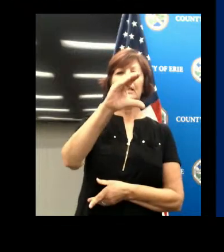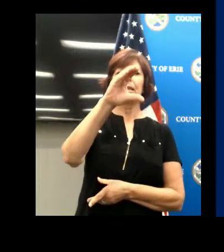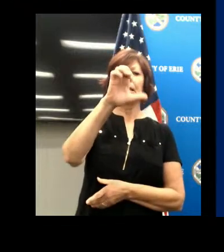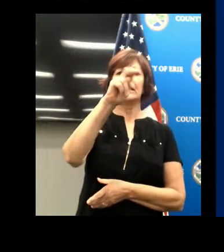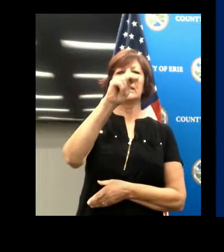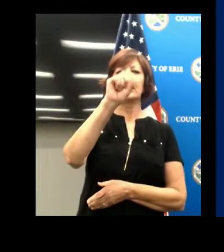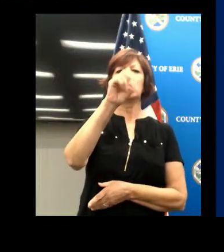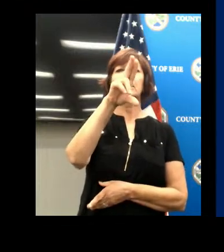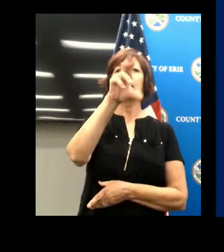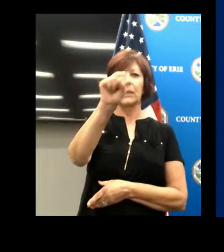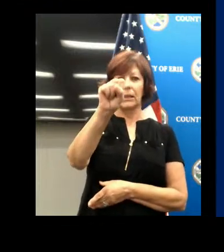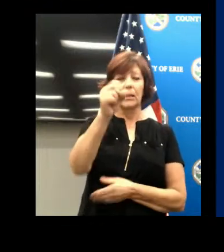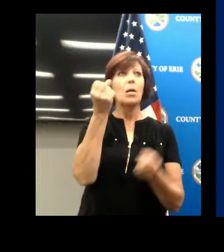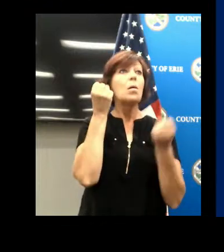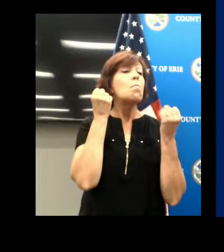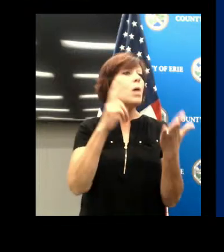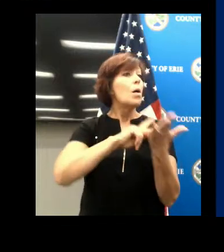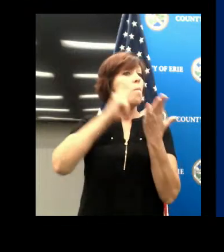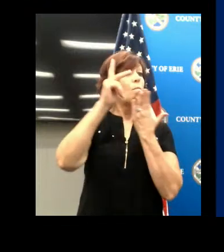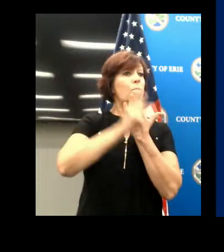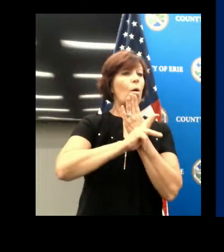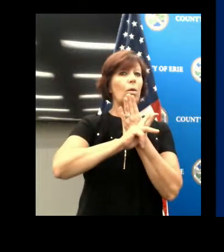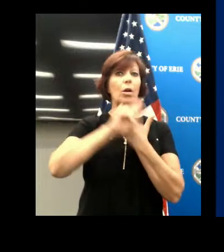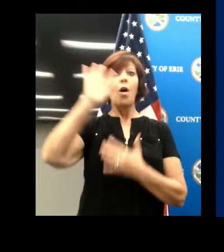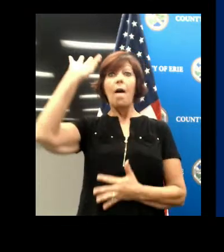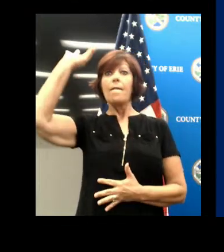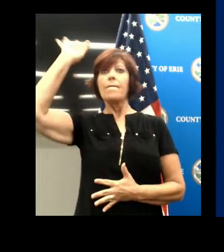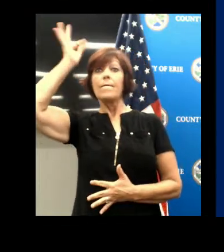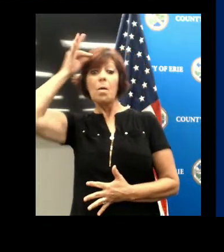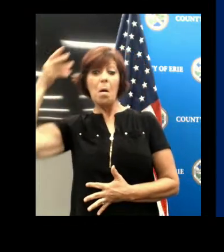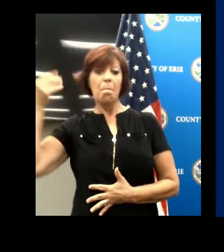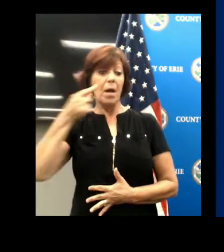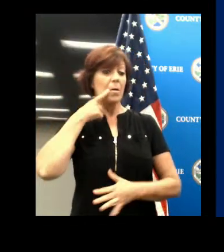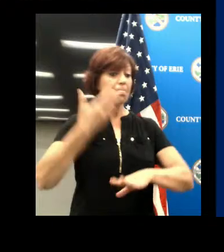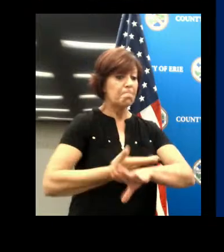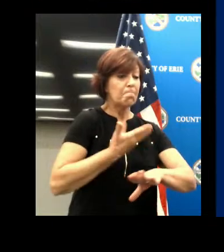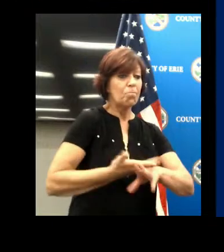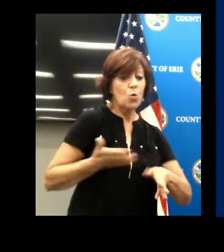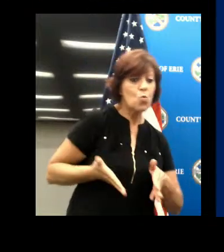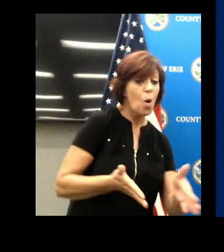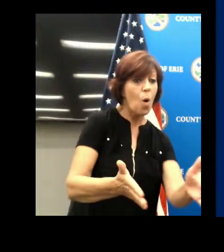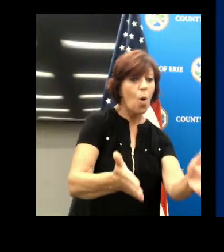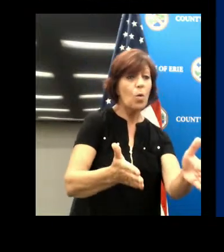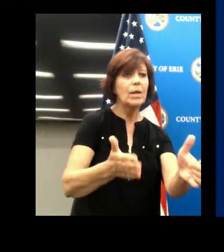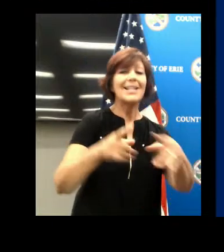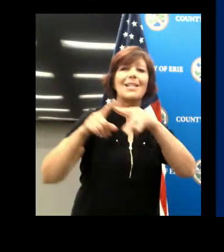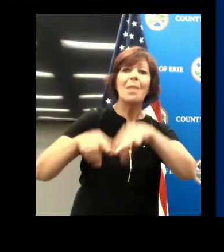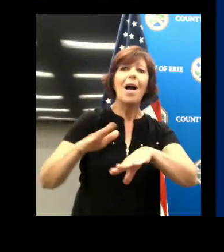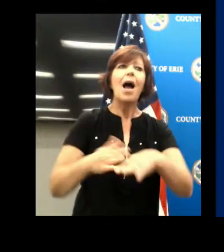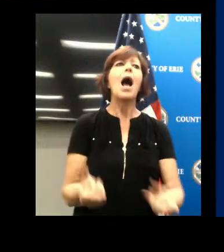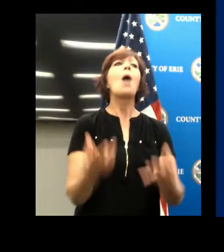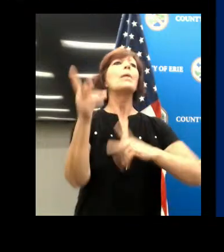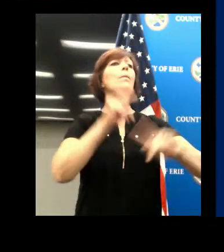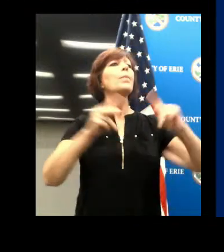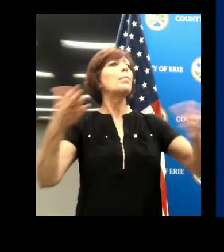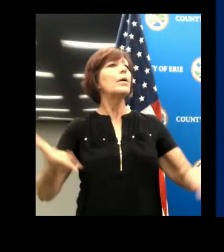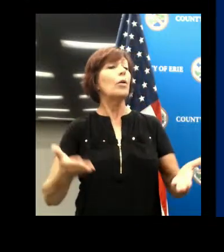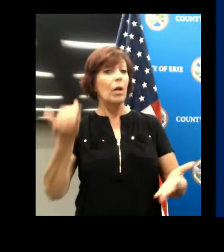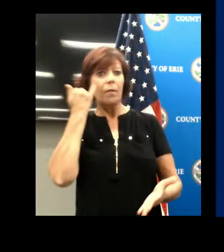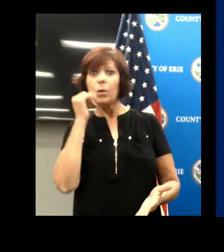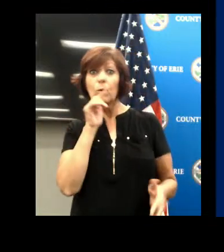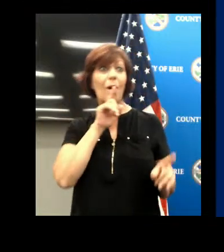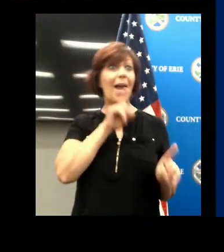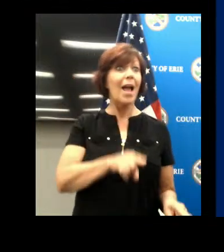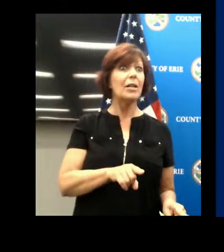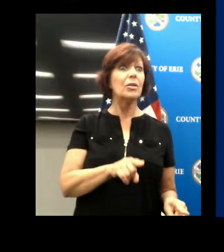Many programs, including federal road funding, are based on our population. So if people do not respond to the